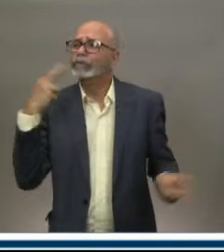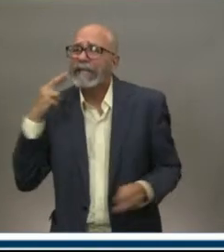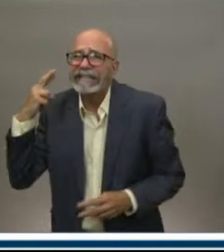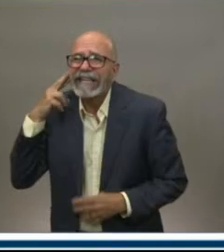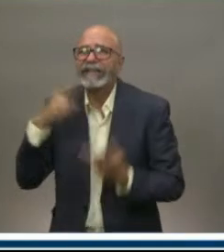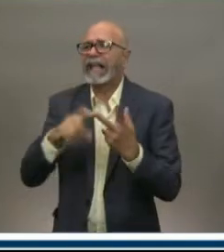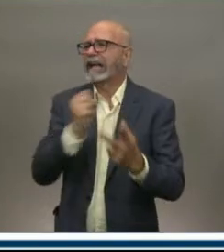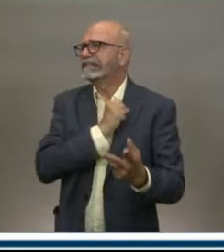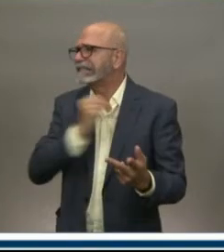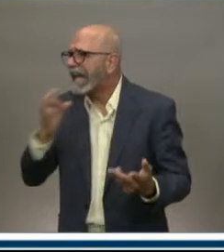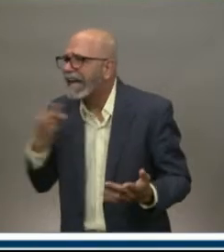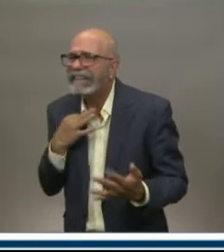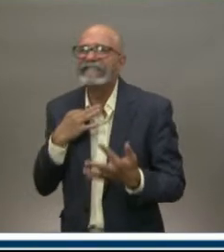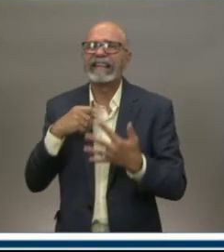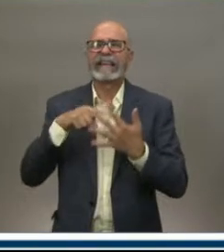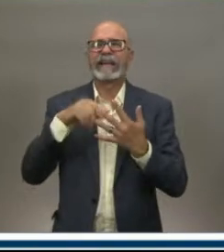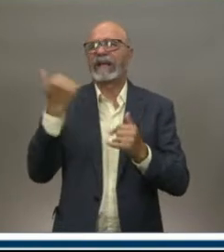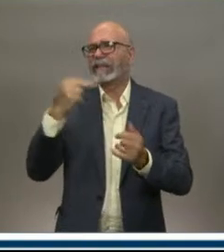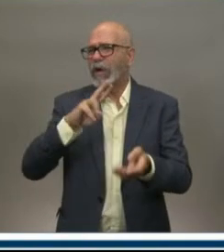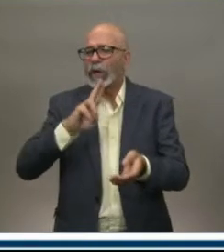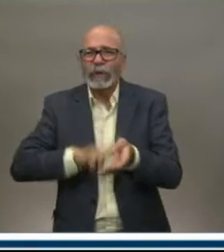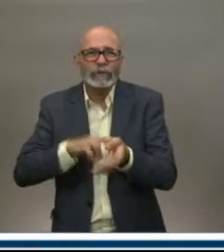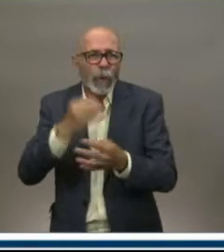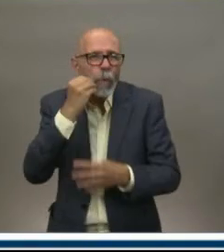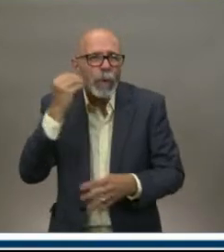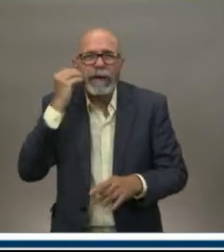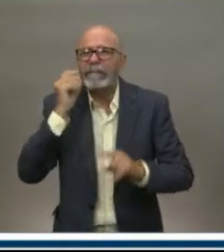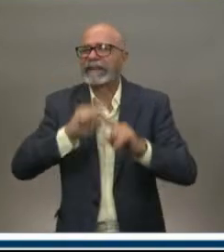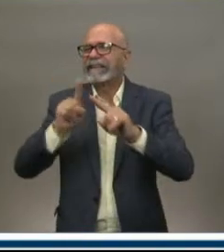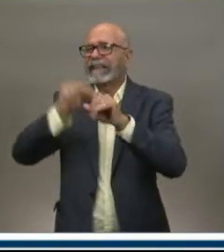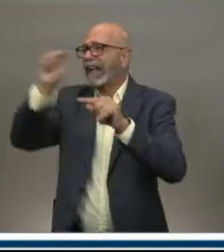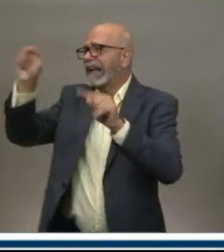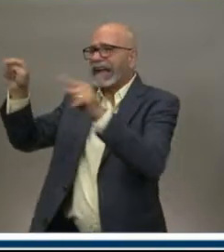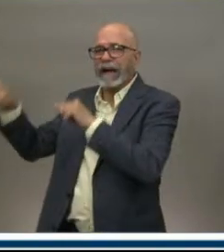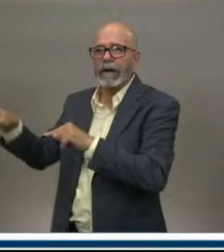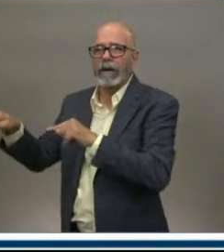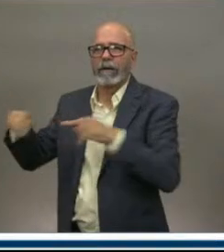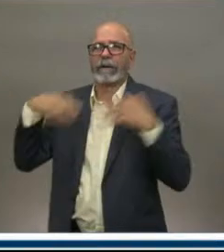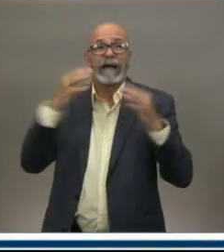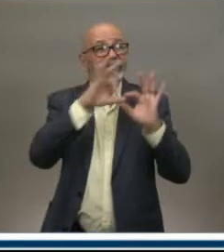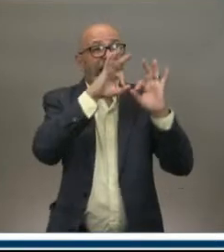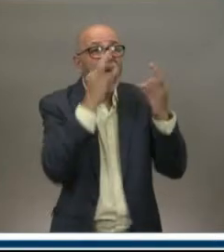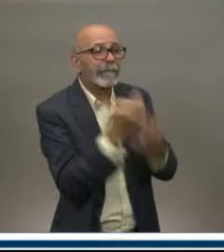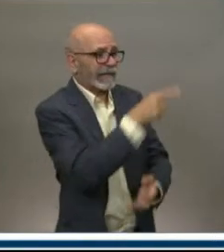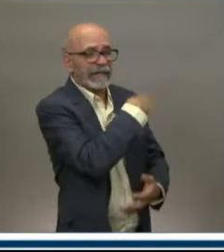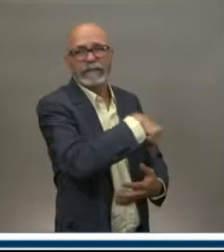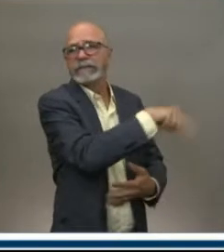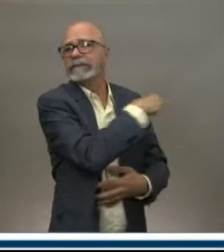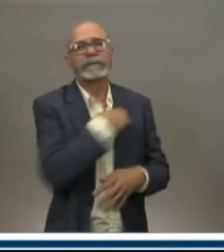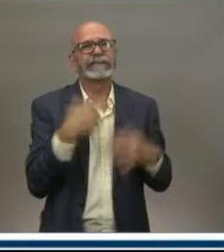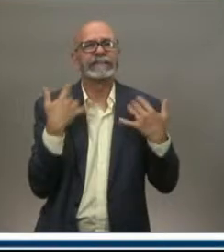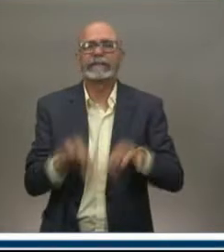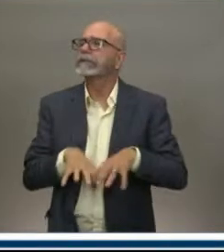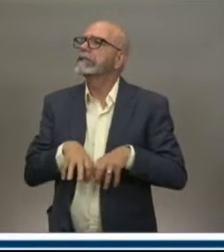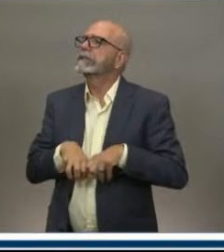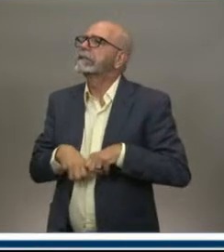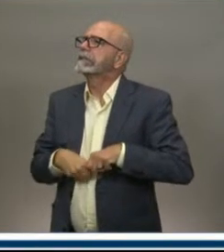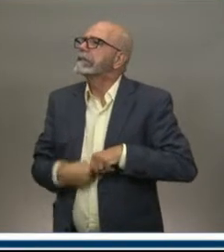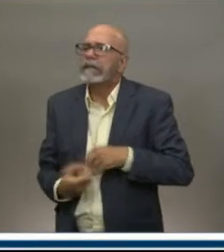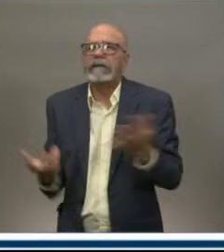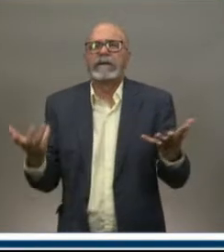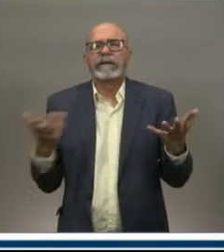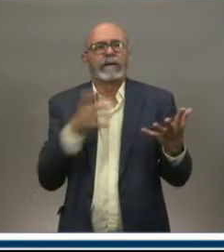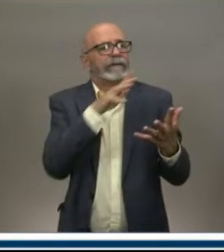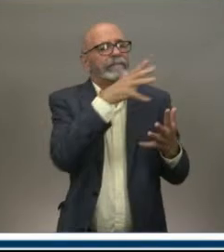Northwood. I understand that families are still grieving the loss of loved ones. I understand